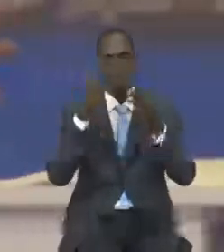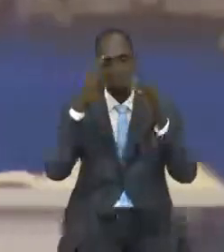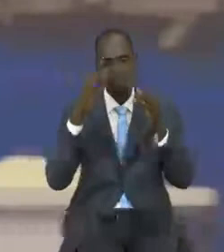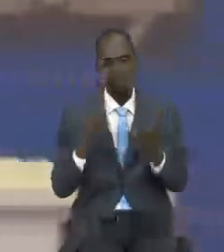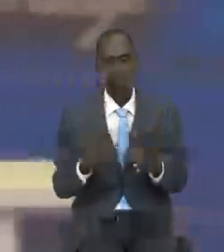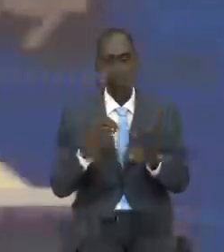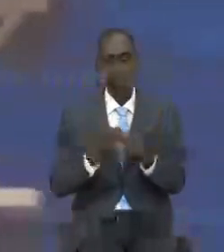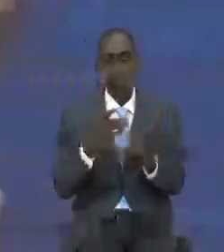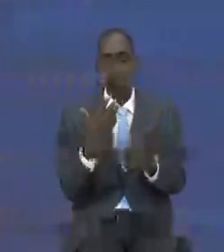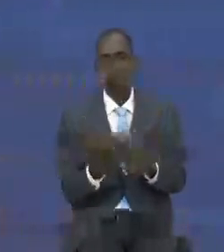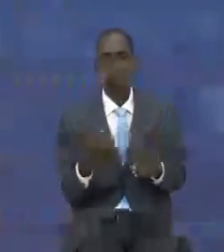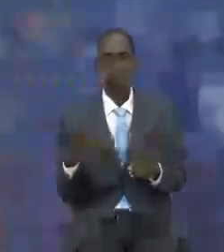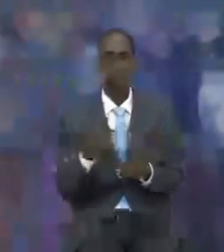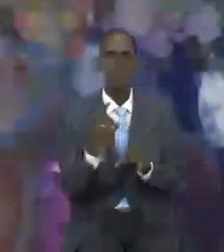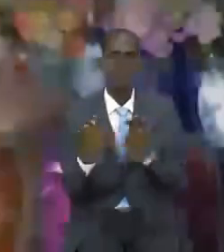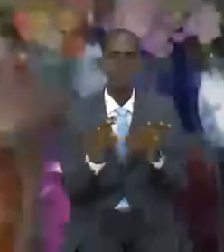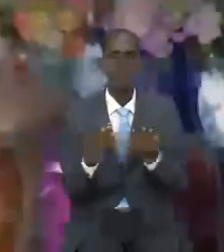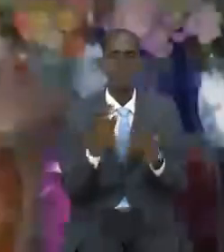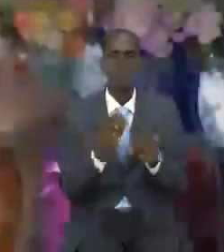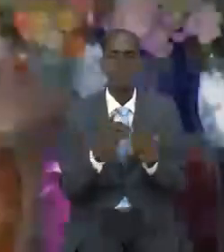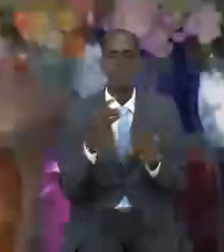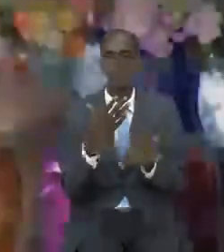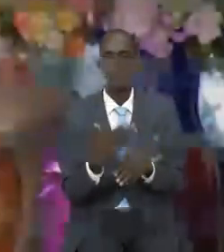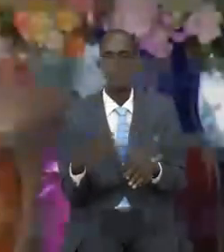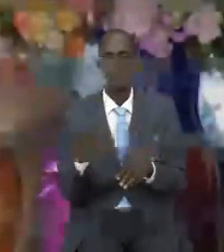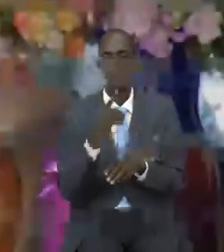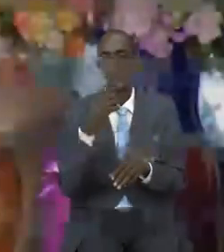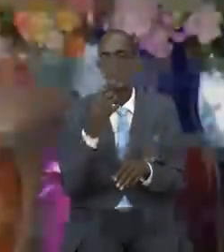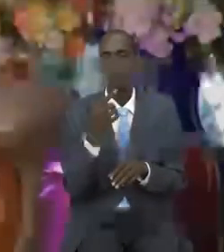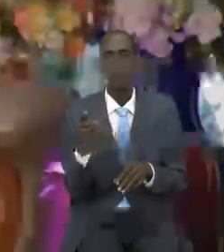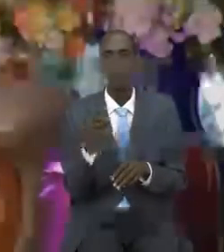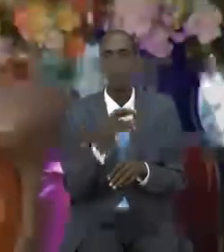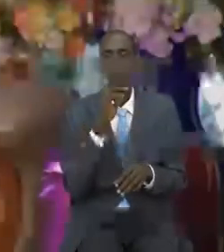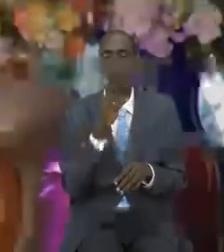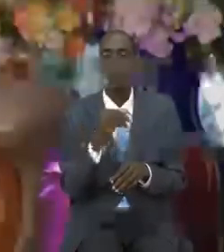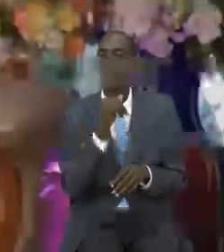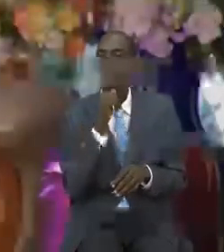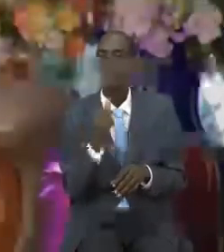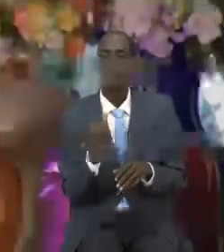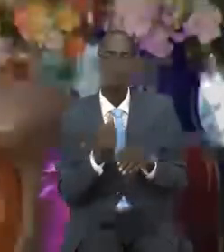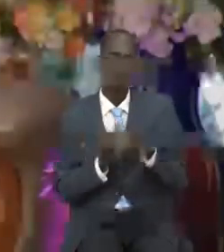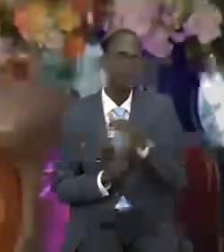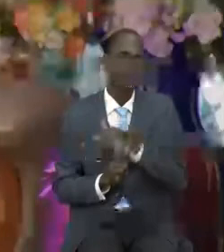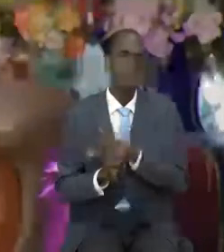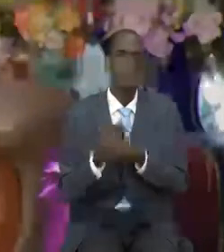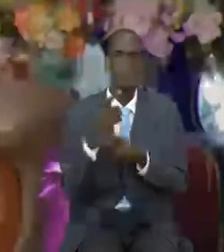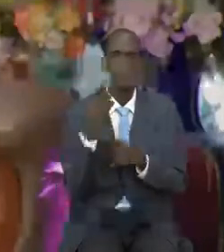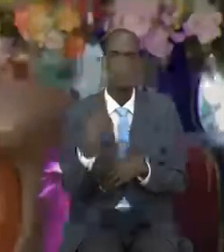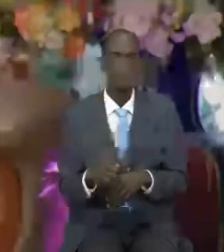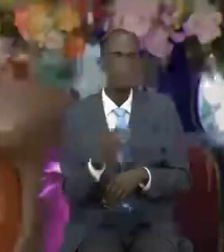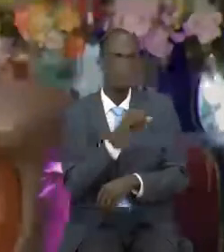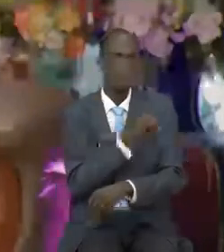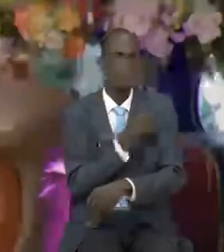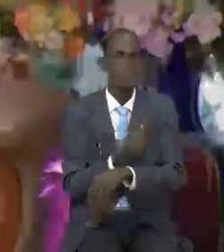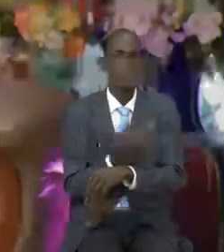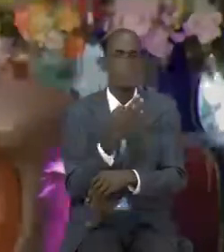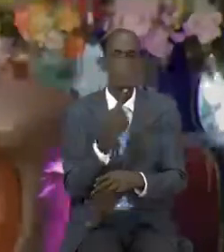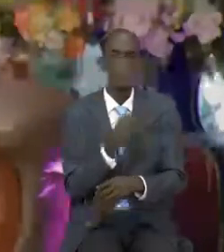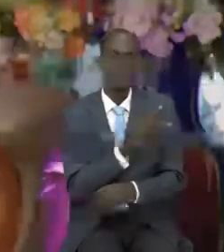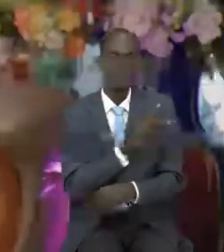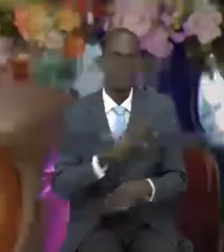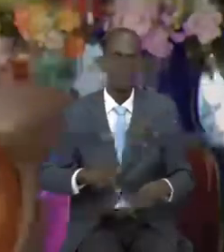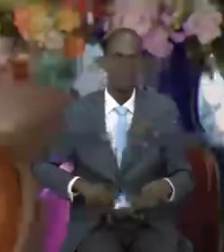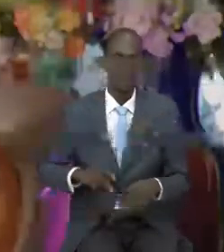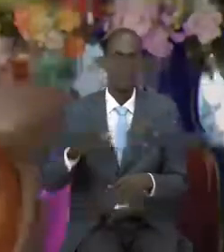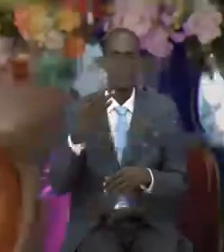things they do, in the things they say. They are not under the authority of the king of the kingdom,